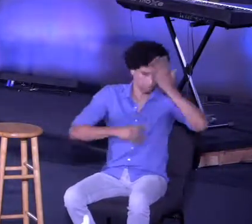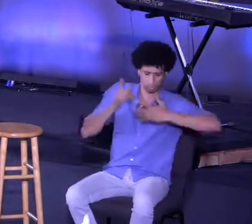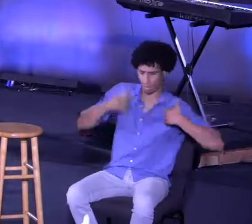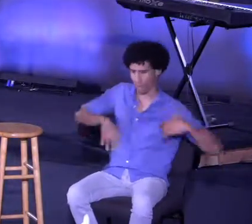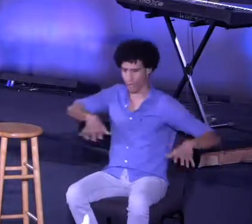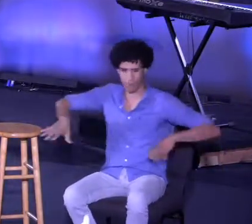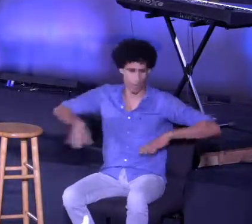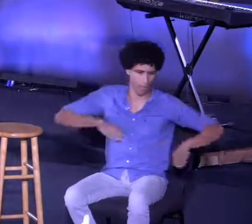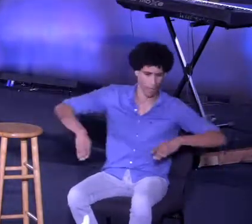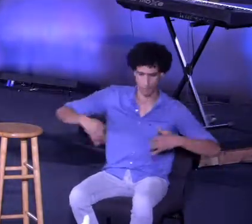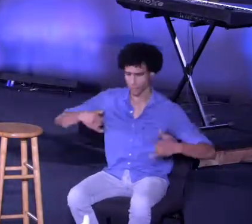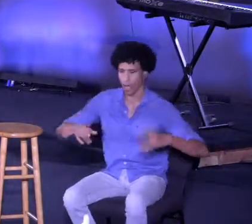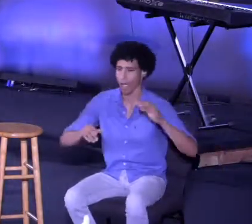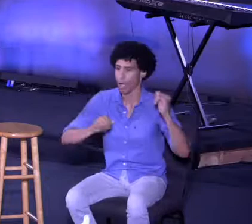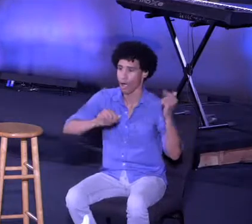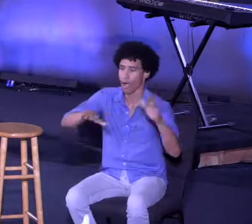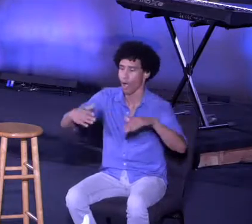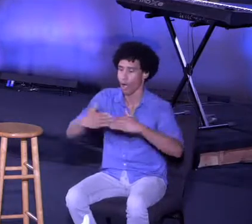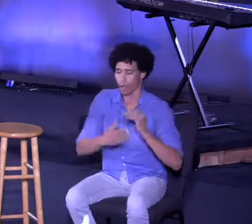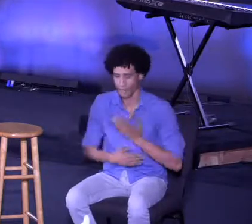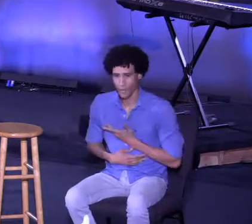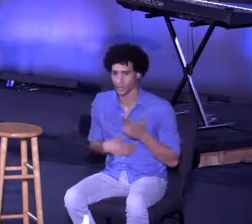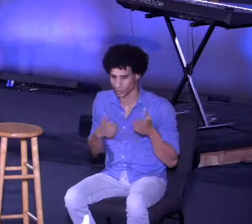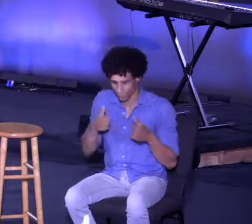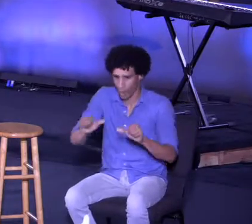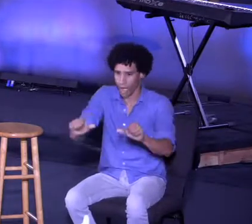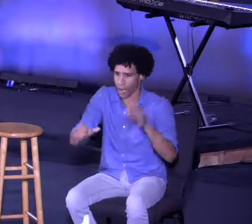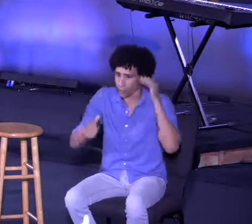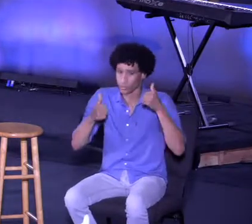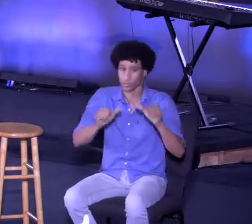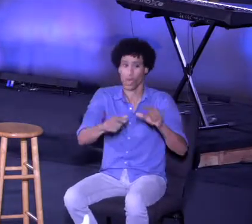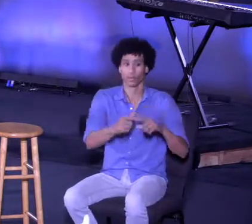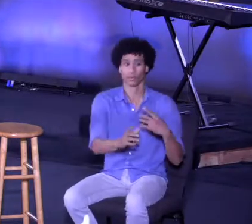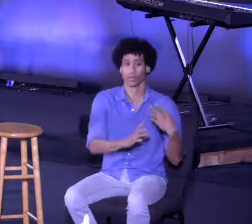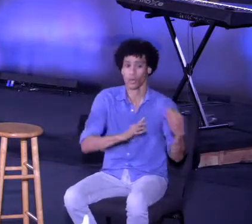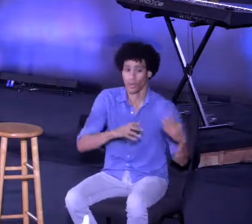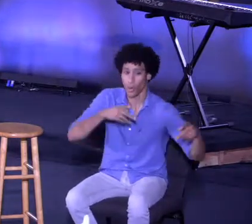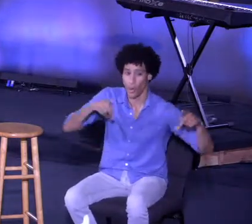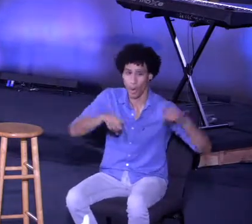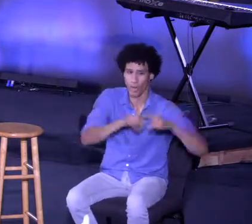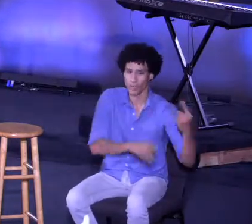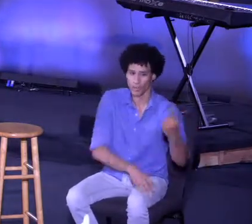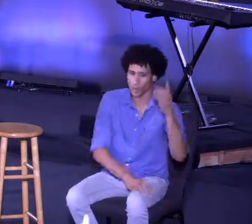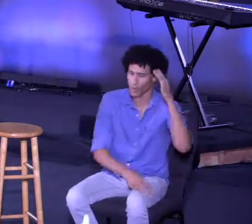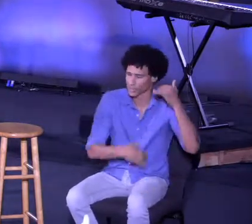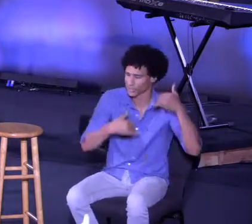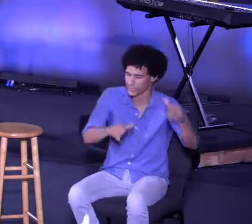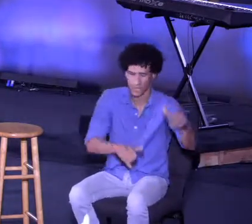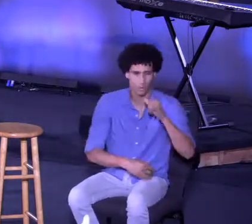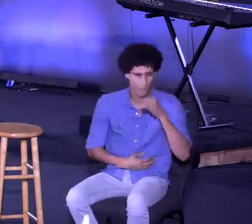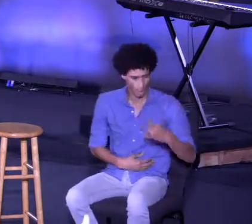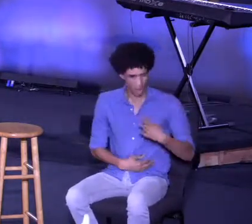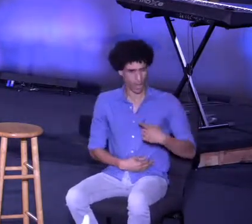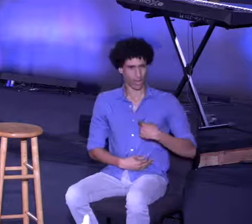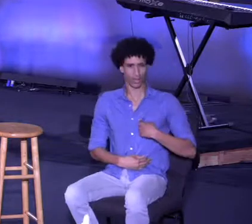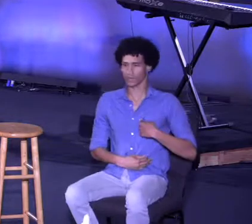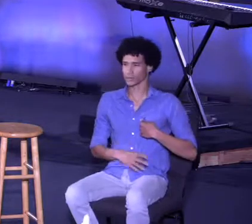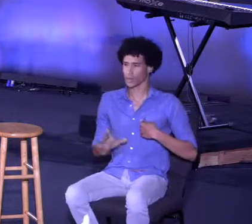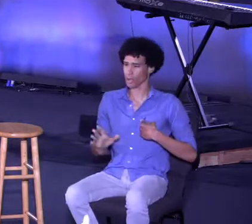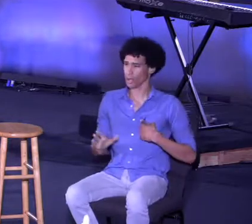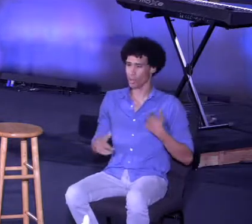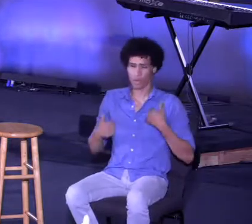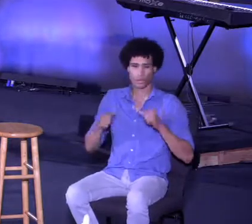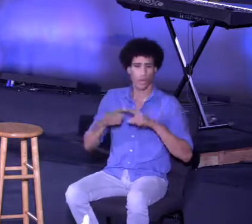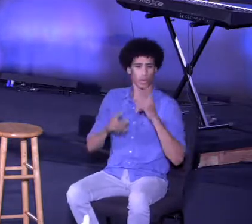They'll try, because all of us try, including me. We'll try to go out and party, but someone will always not like us. We'll try to go to the club, but something